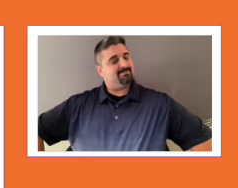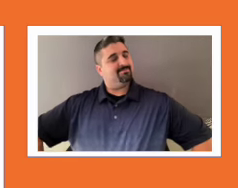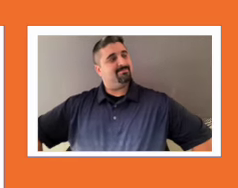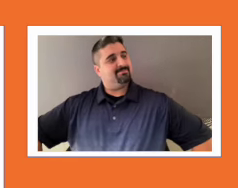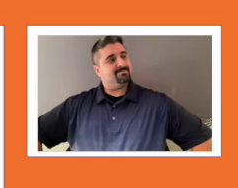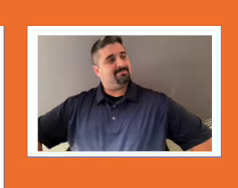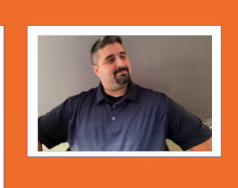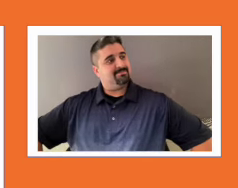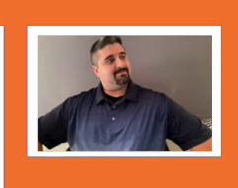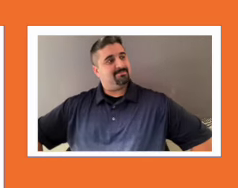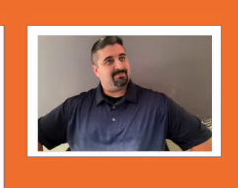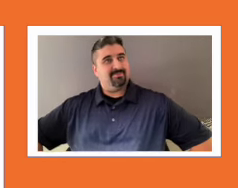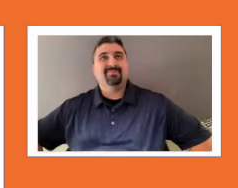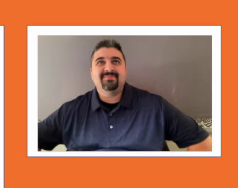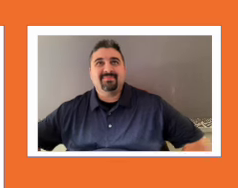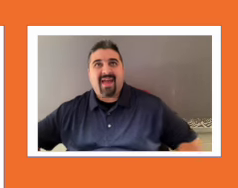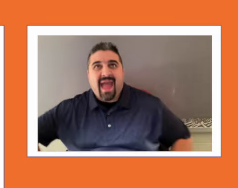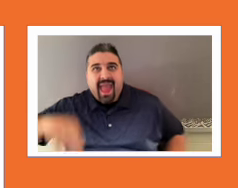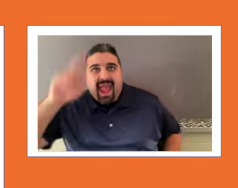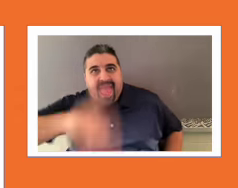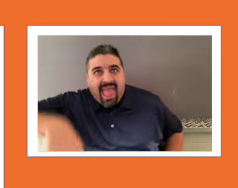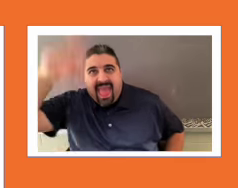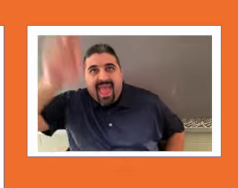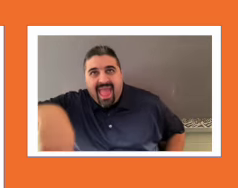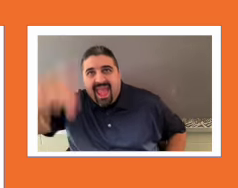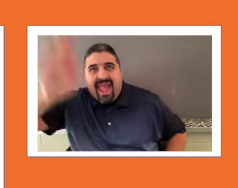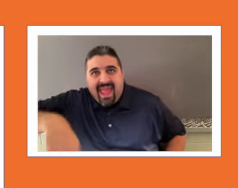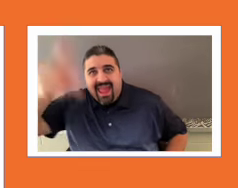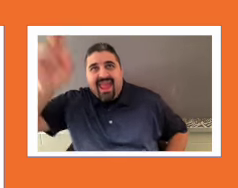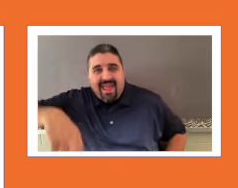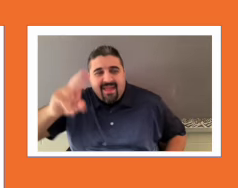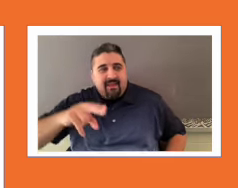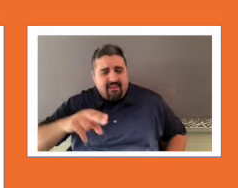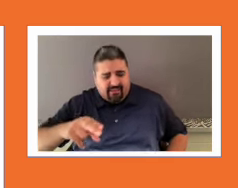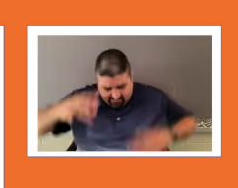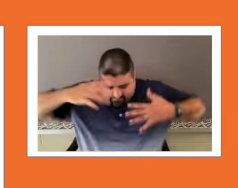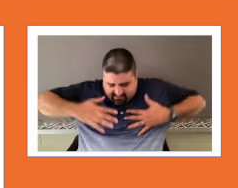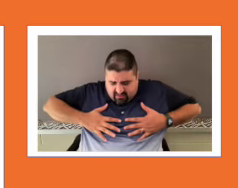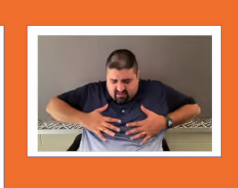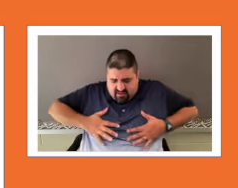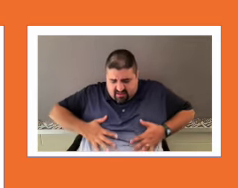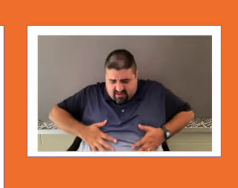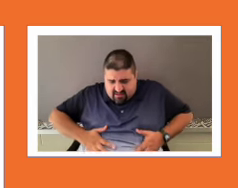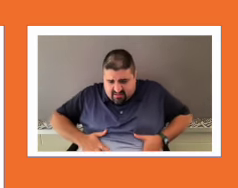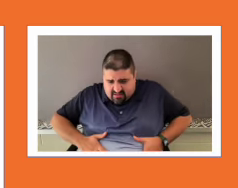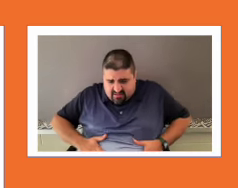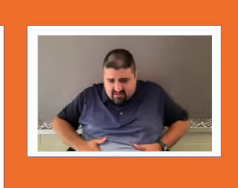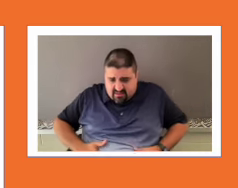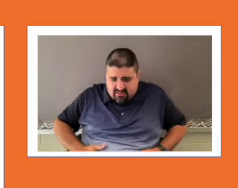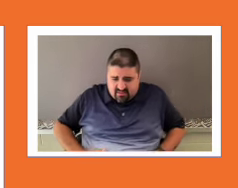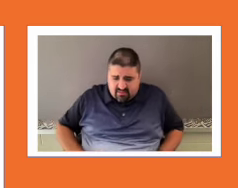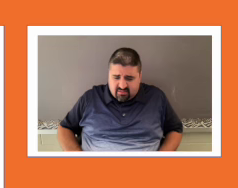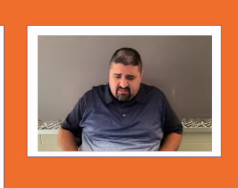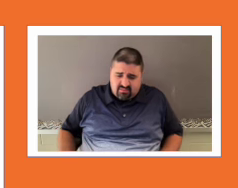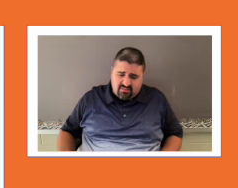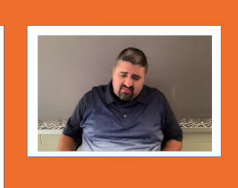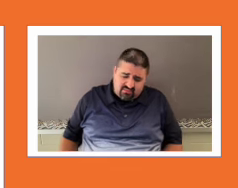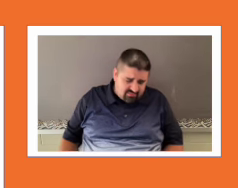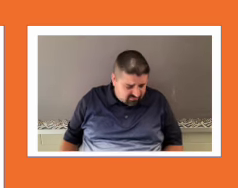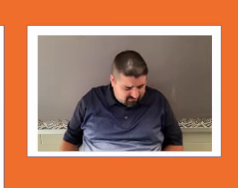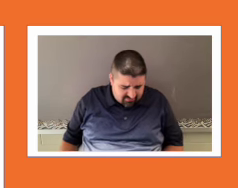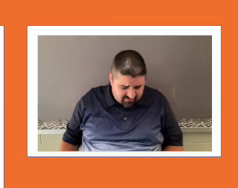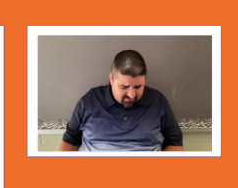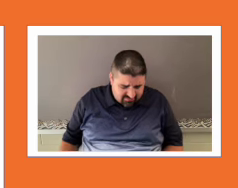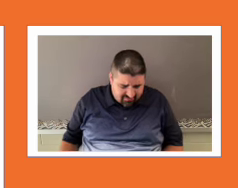with red paint. All at once, I was covered with red paint.